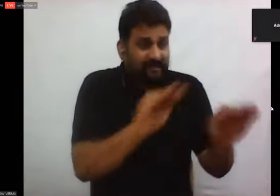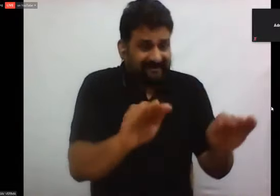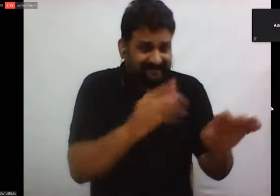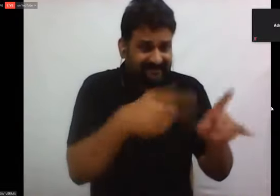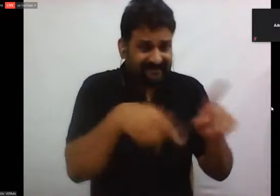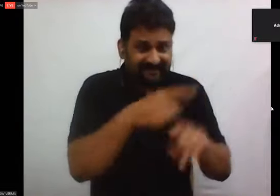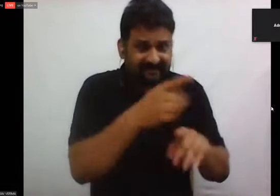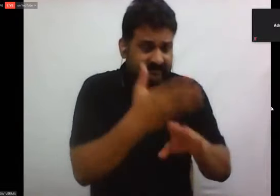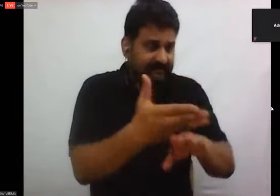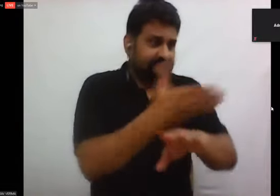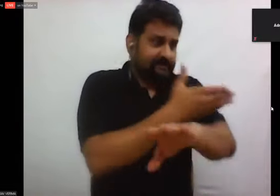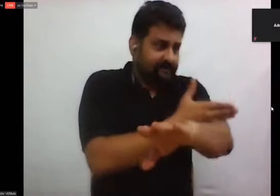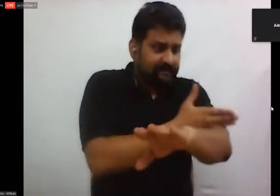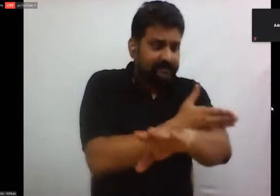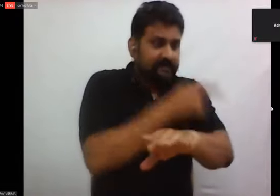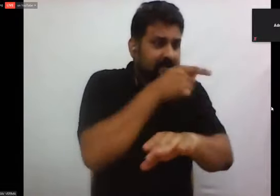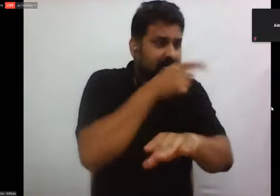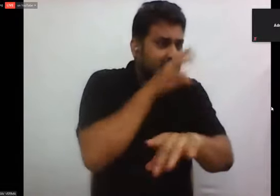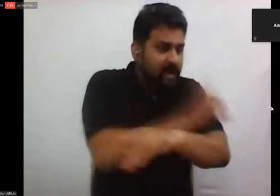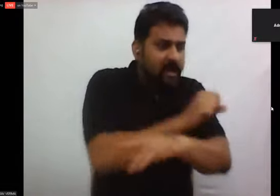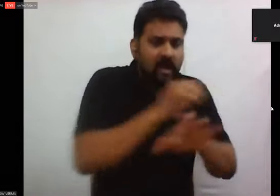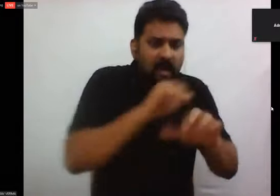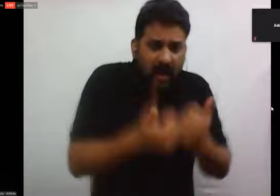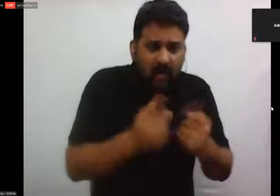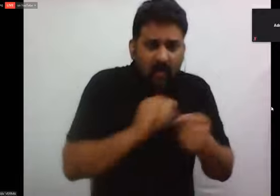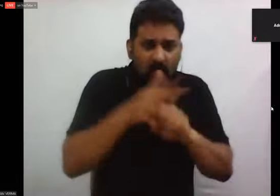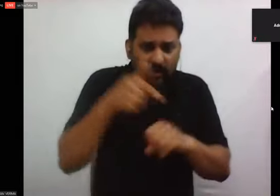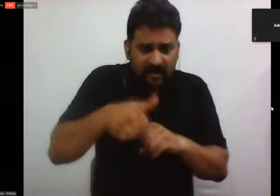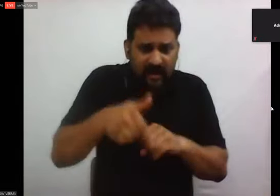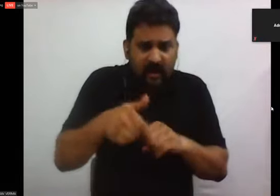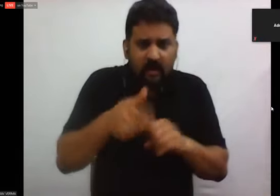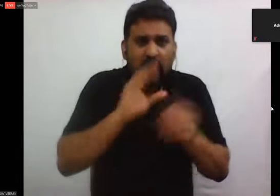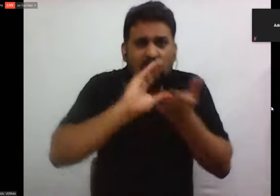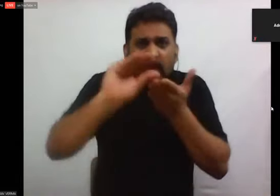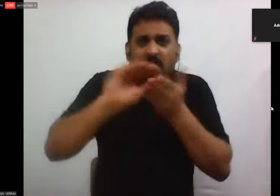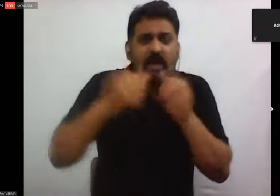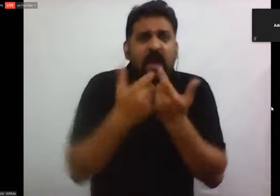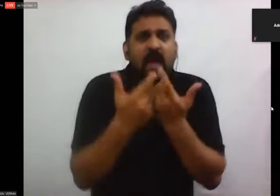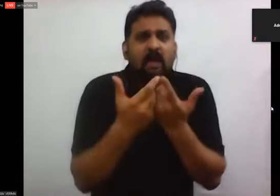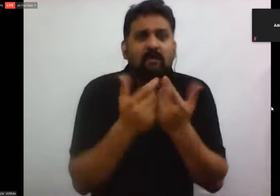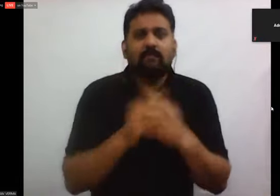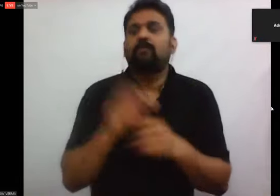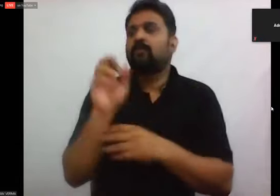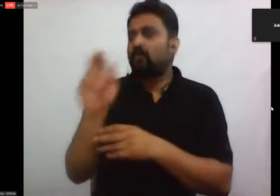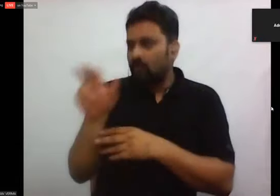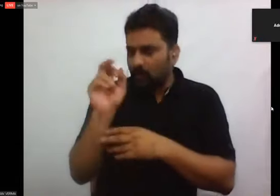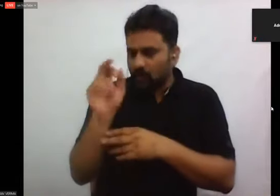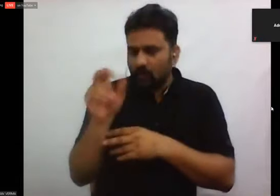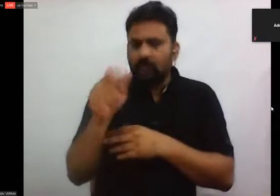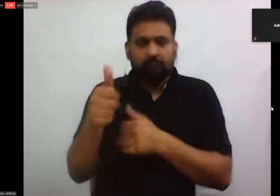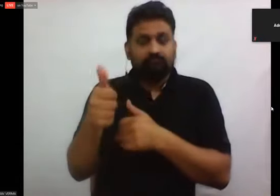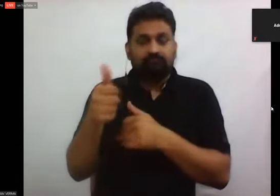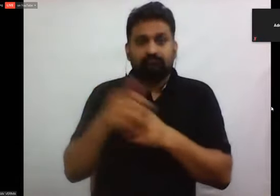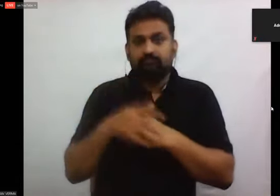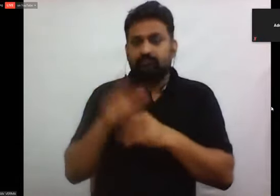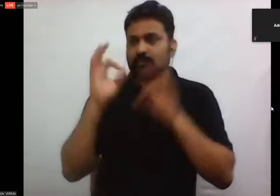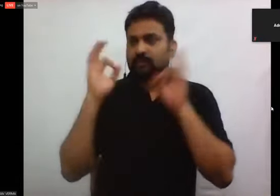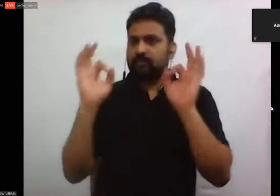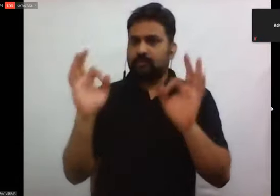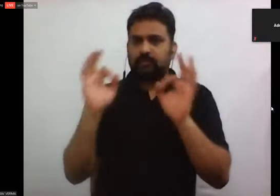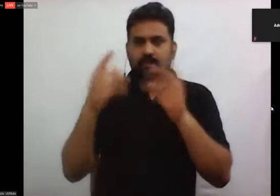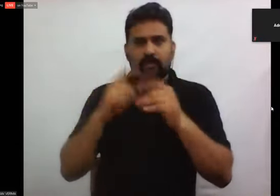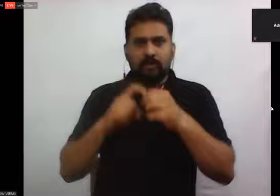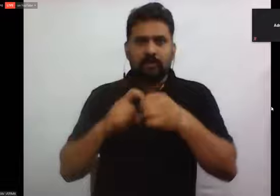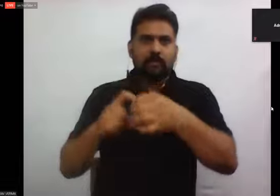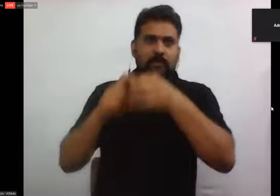intervened at the pandemic situation of COVID-19 in remote areas. Okay. Yes, that's a very big